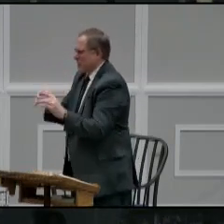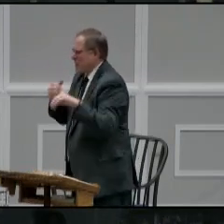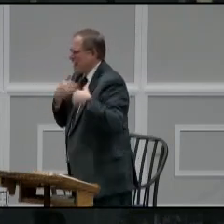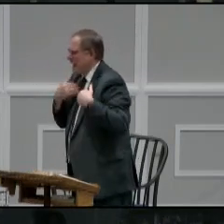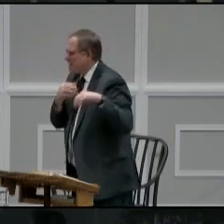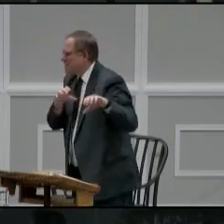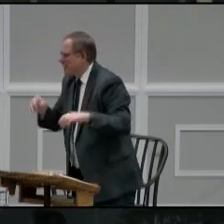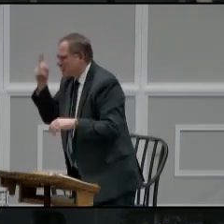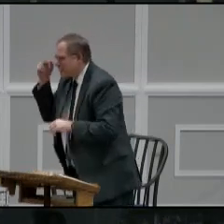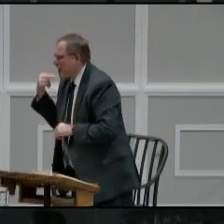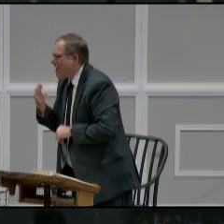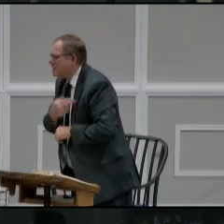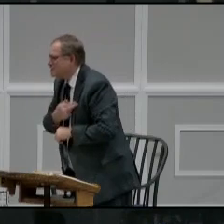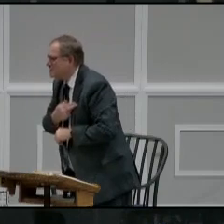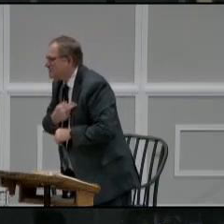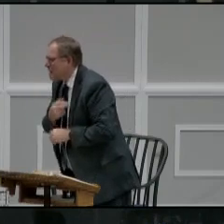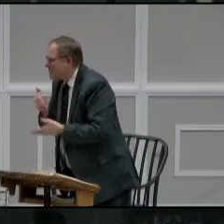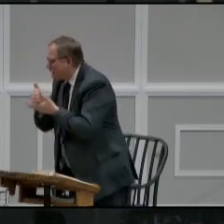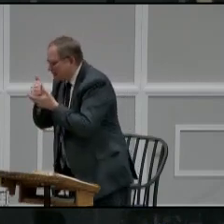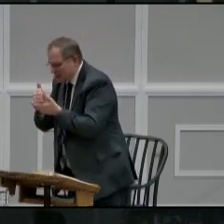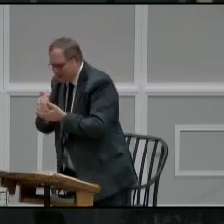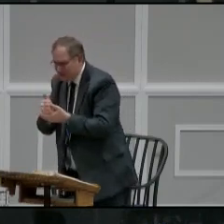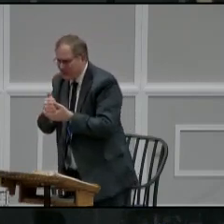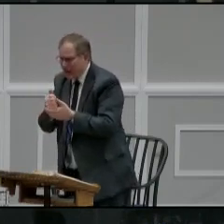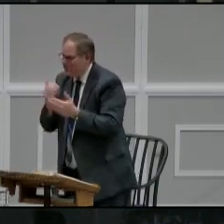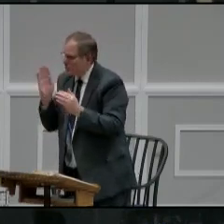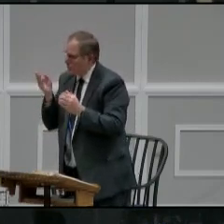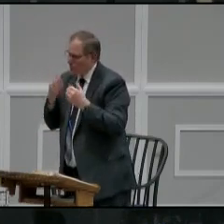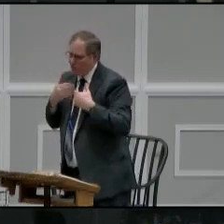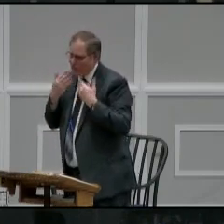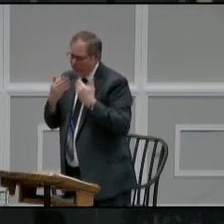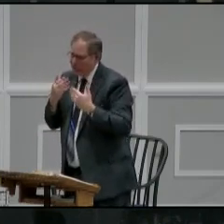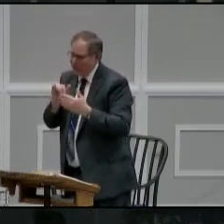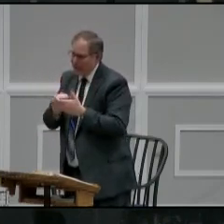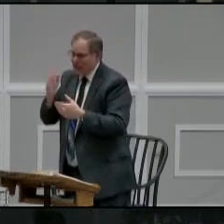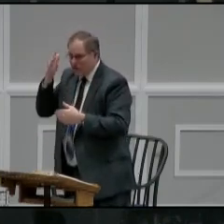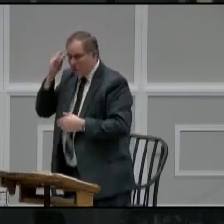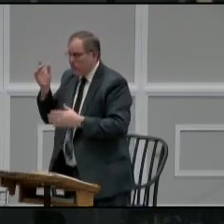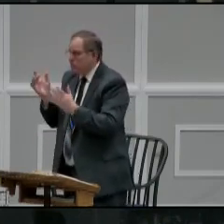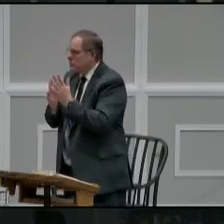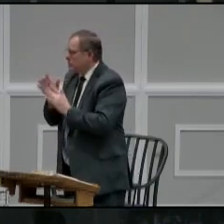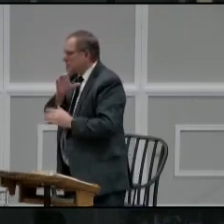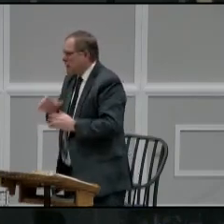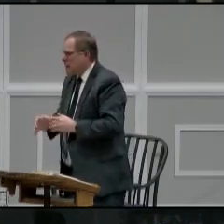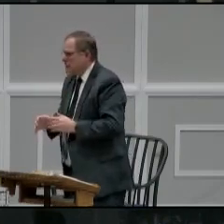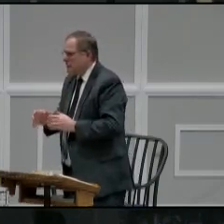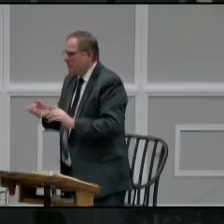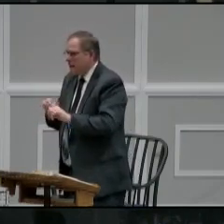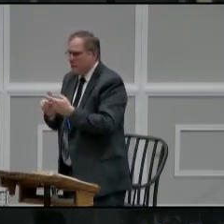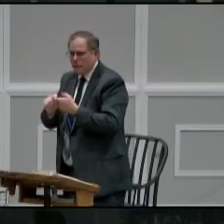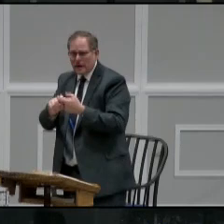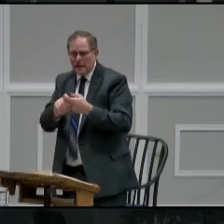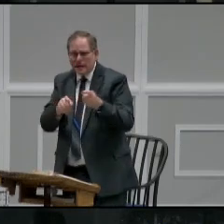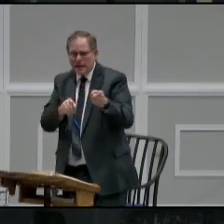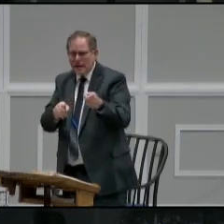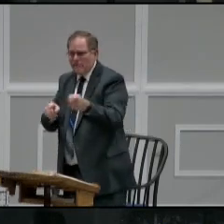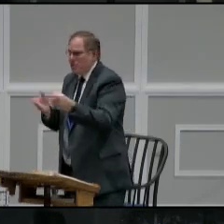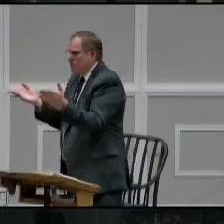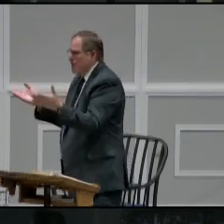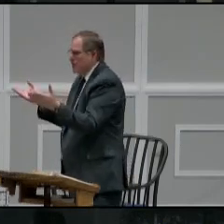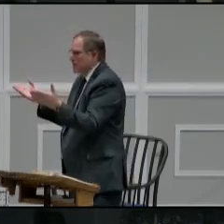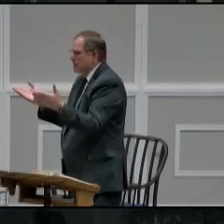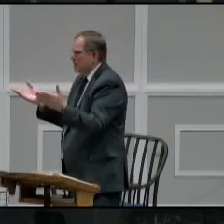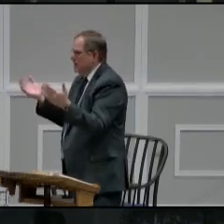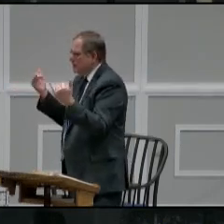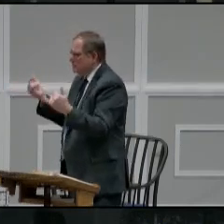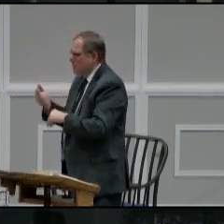And I'm so glad that I know Jesus. And can I say, friend, if you're here today and